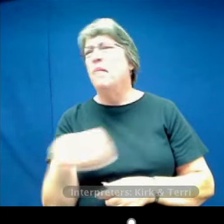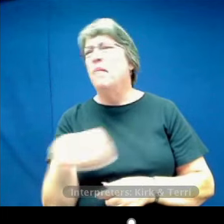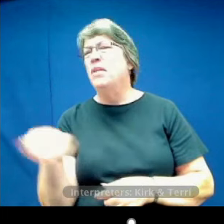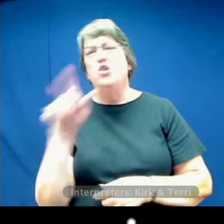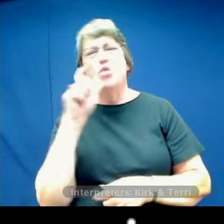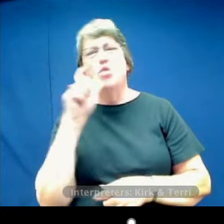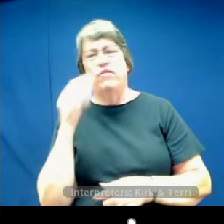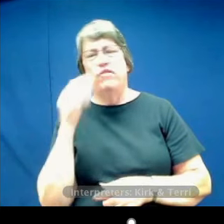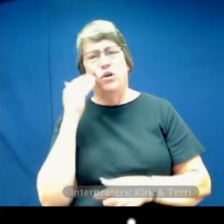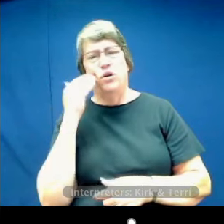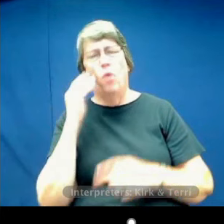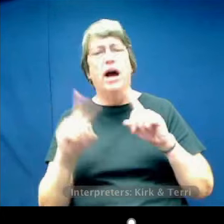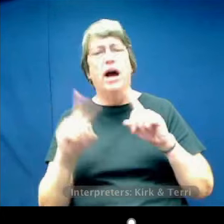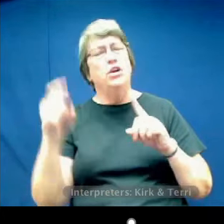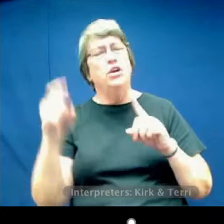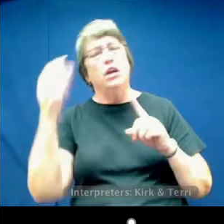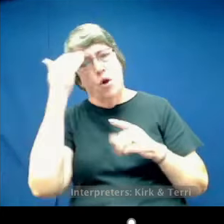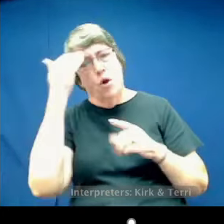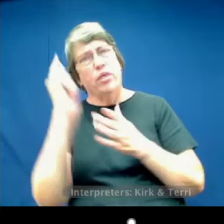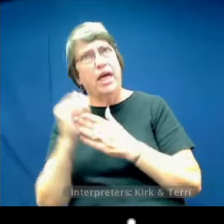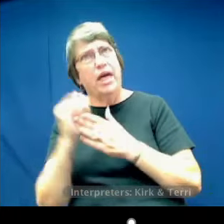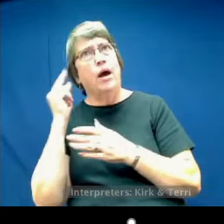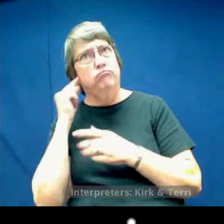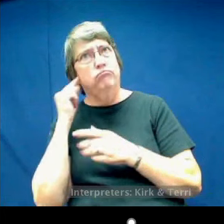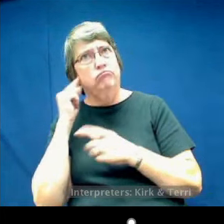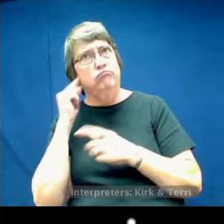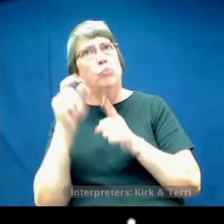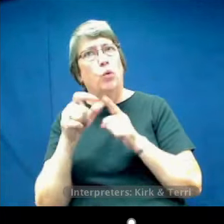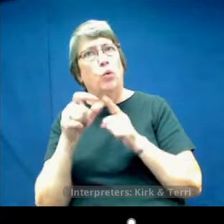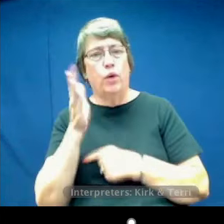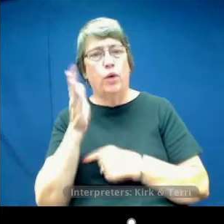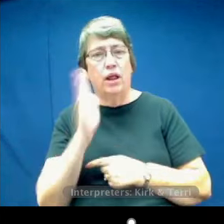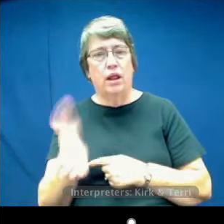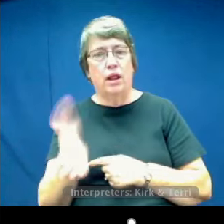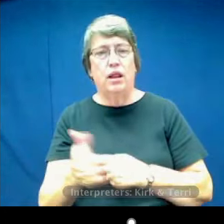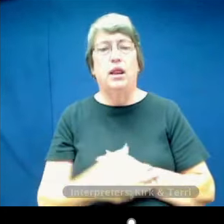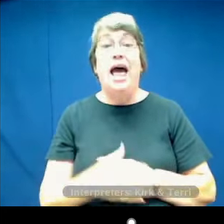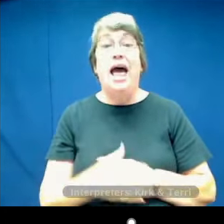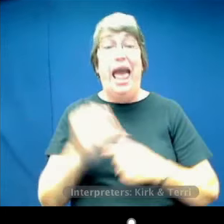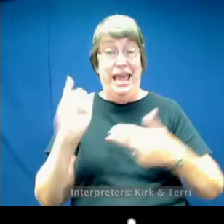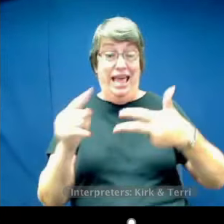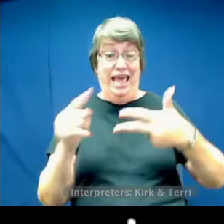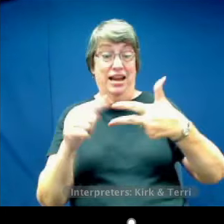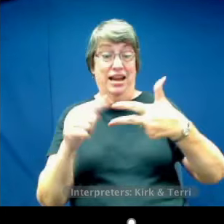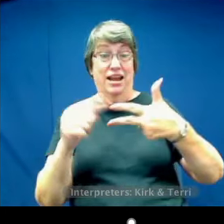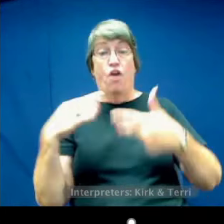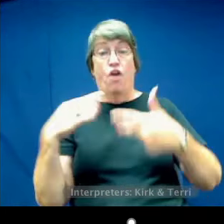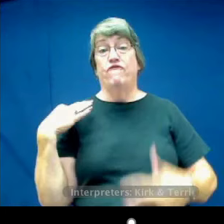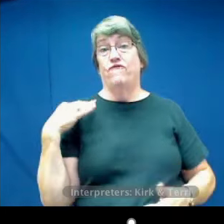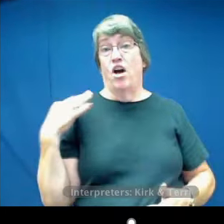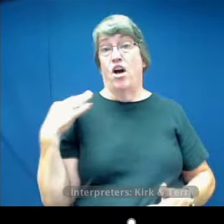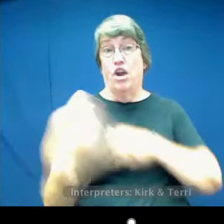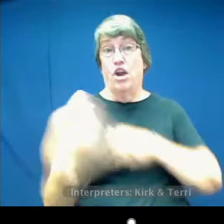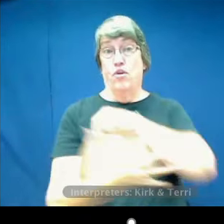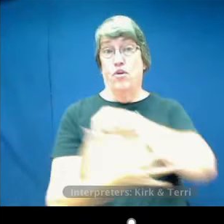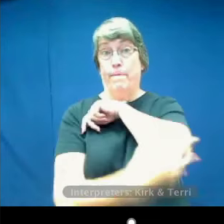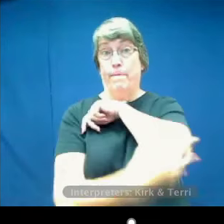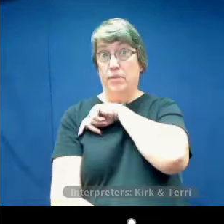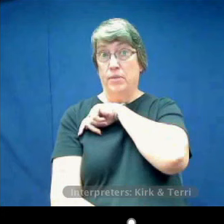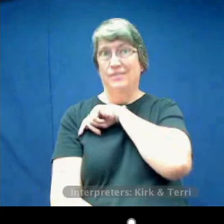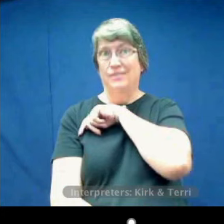Also, as I mentioned, imputing income and voluntary impoverishment are common in family law settings. So we